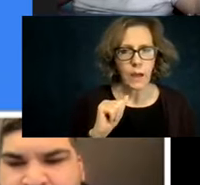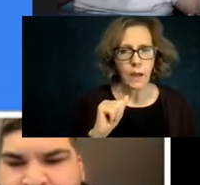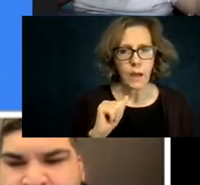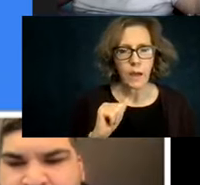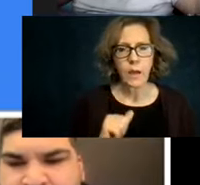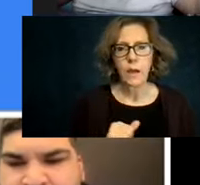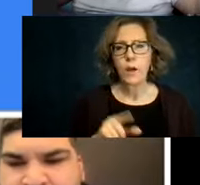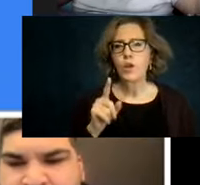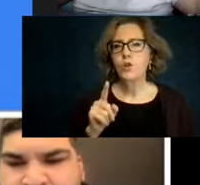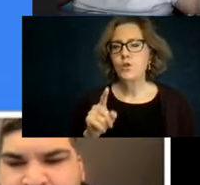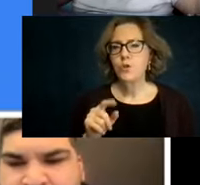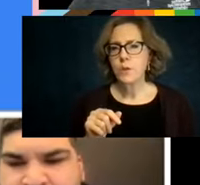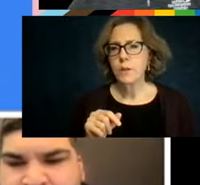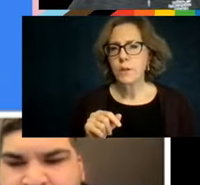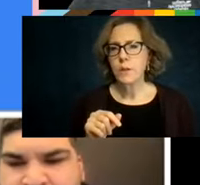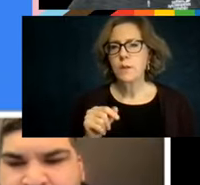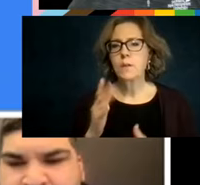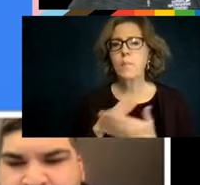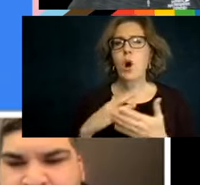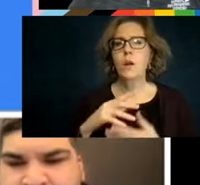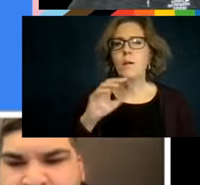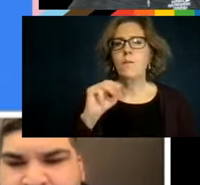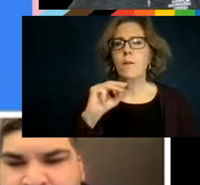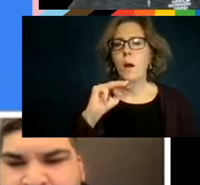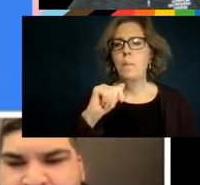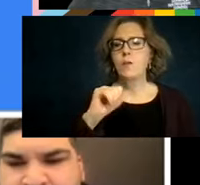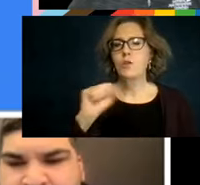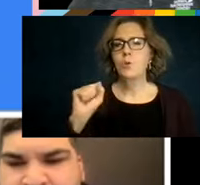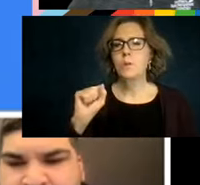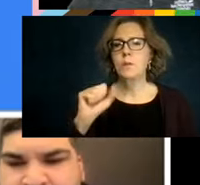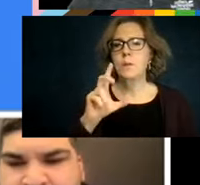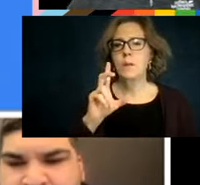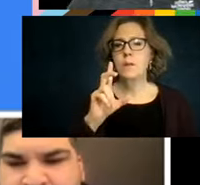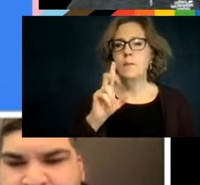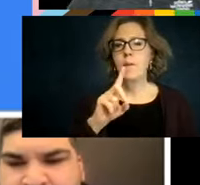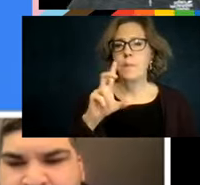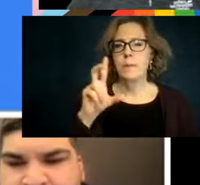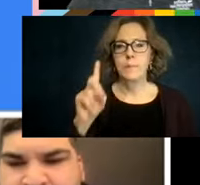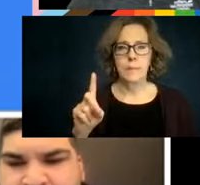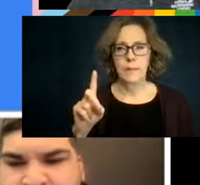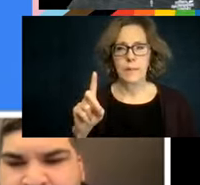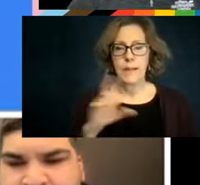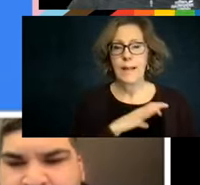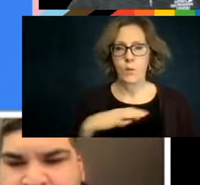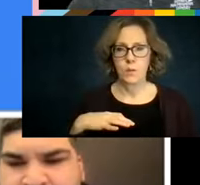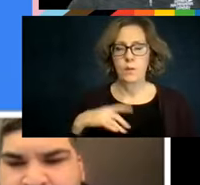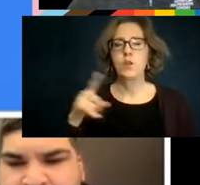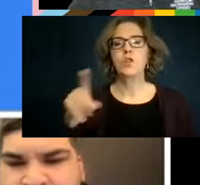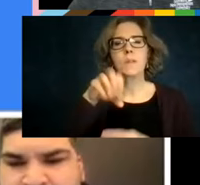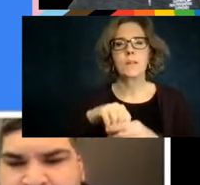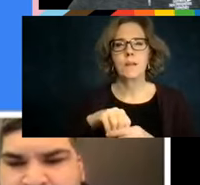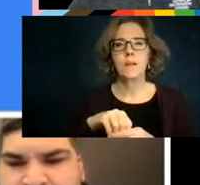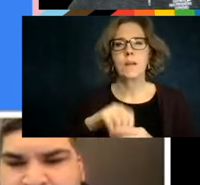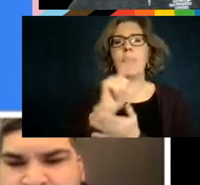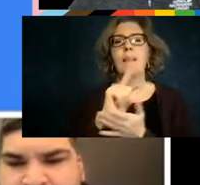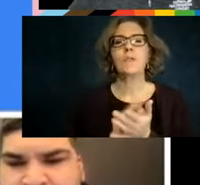which stands for the Massachusetts Development of Disability Council. She's part of their legislative team to